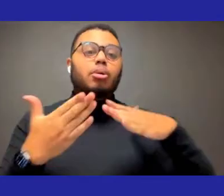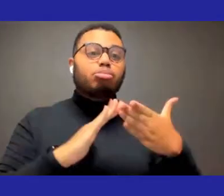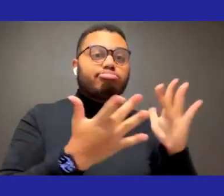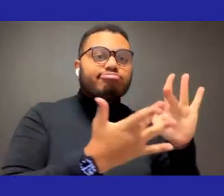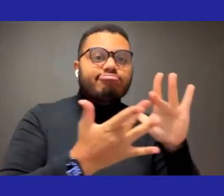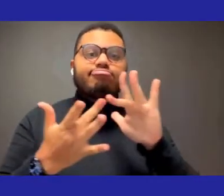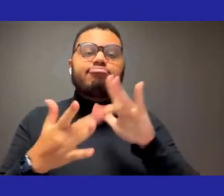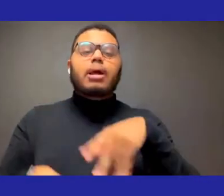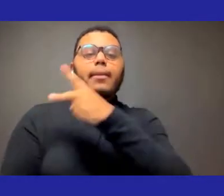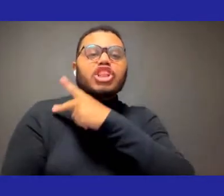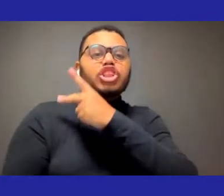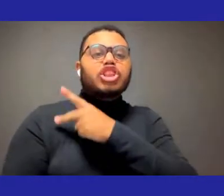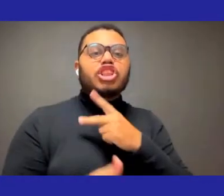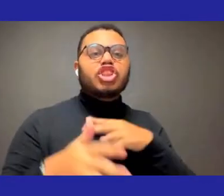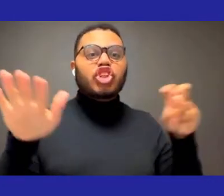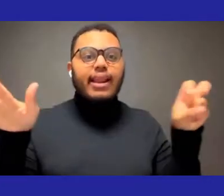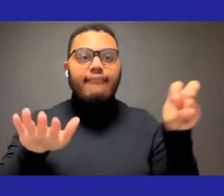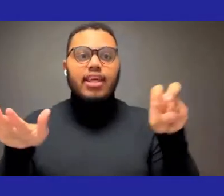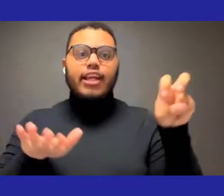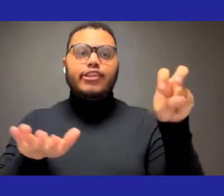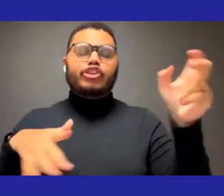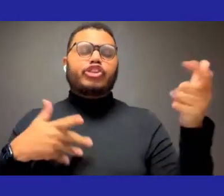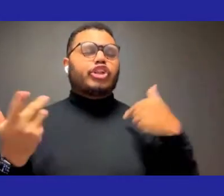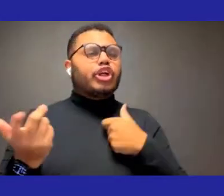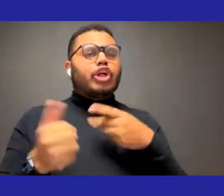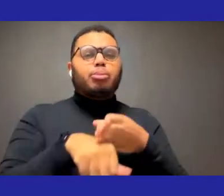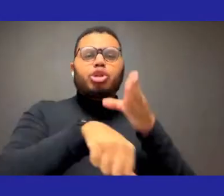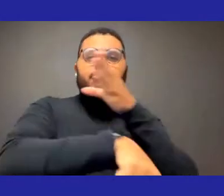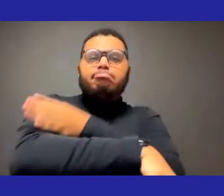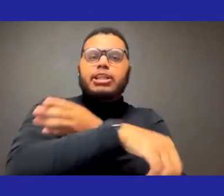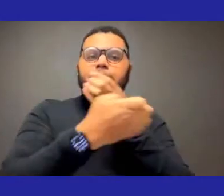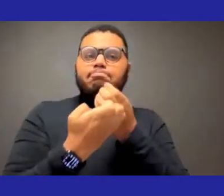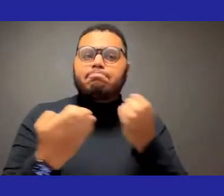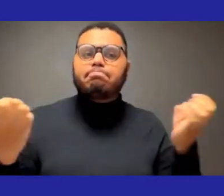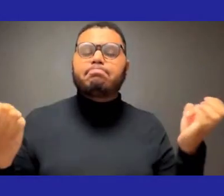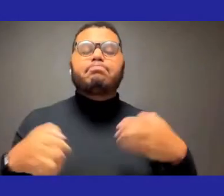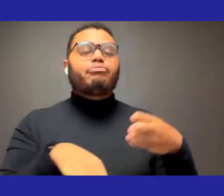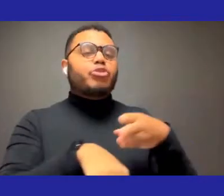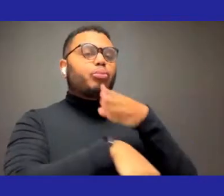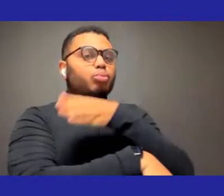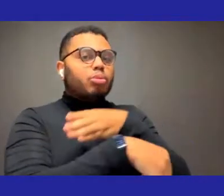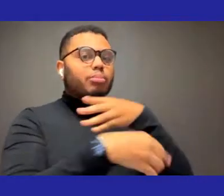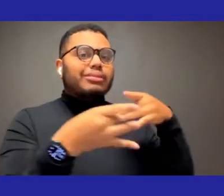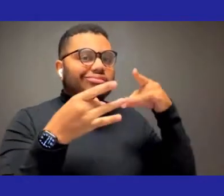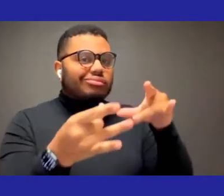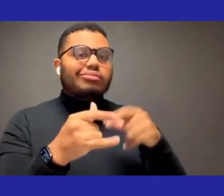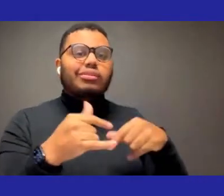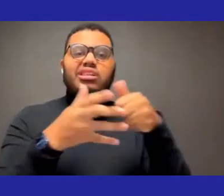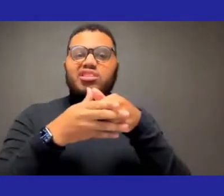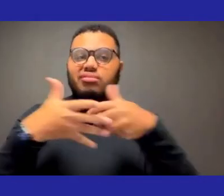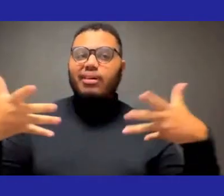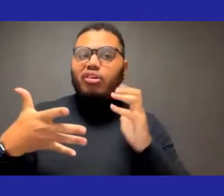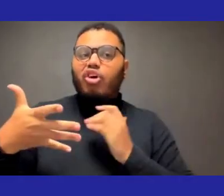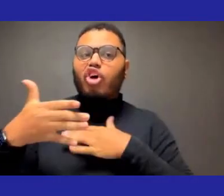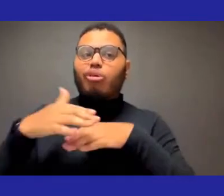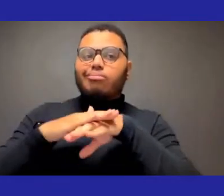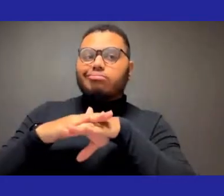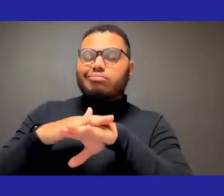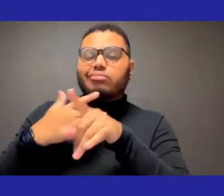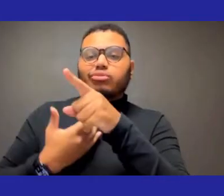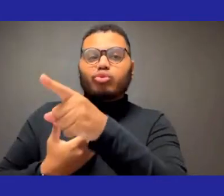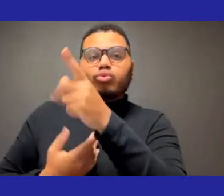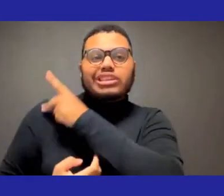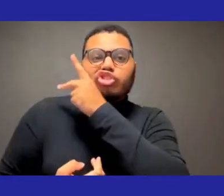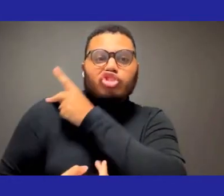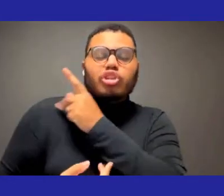navigation, improvement in equipment, improvement in efficiencies, and expanding our access to patients, now the majority